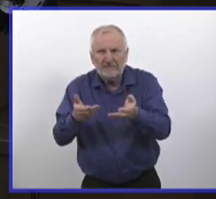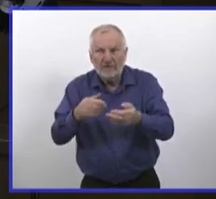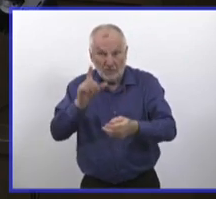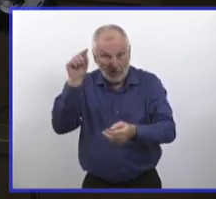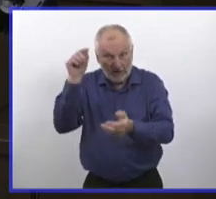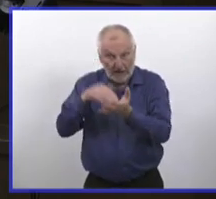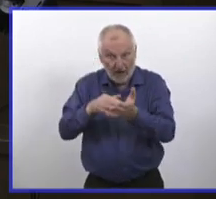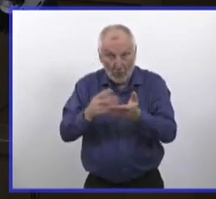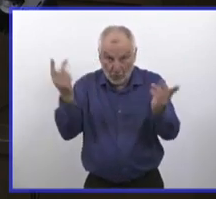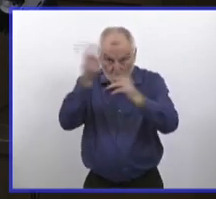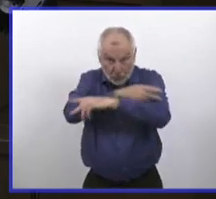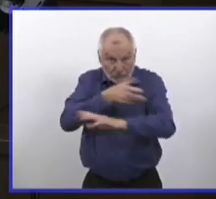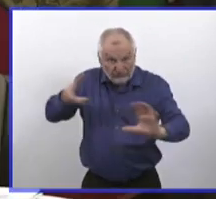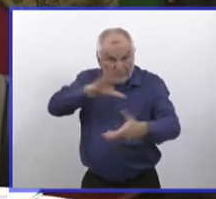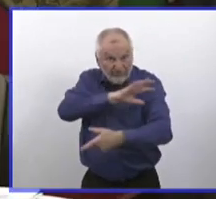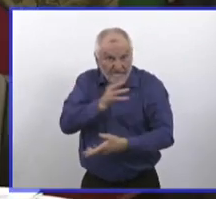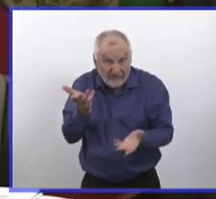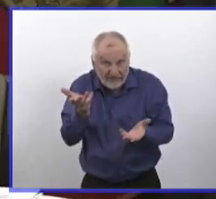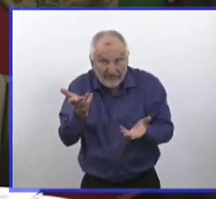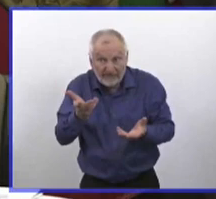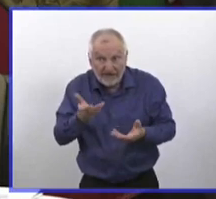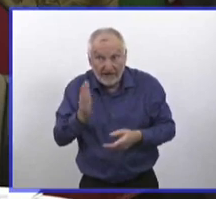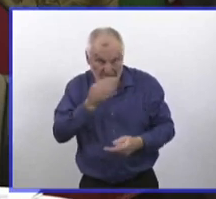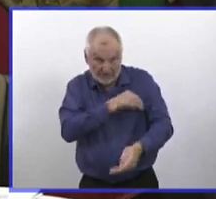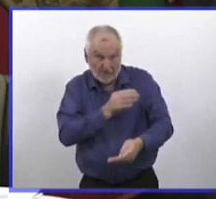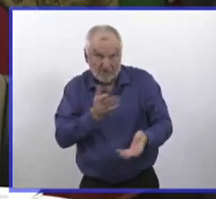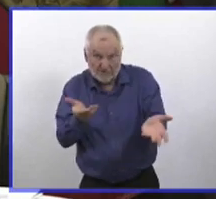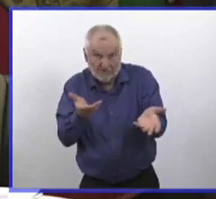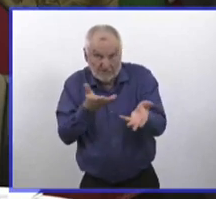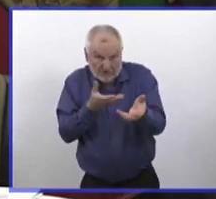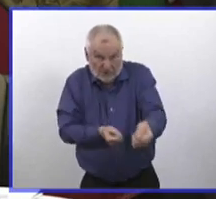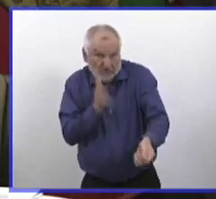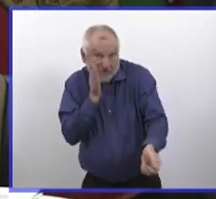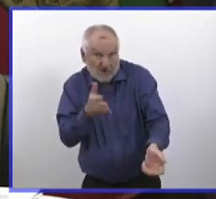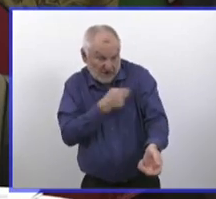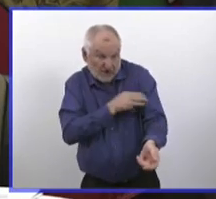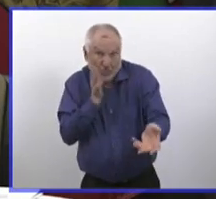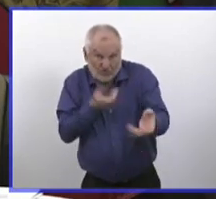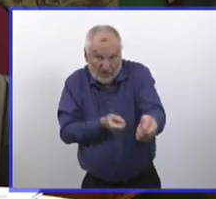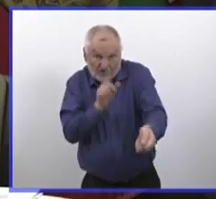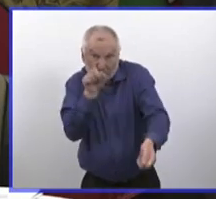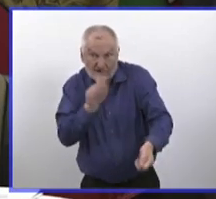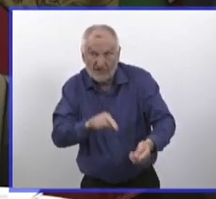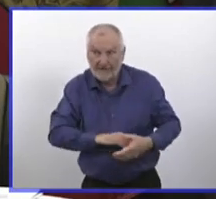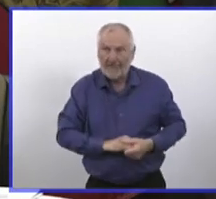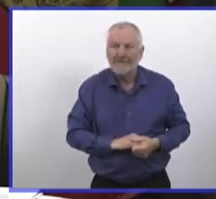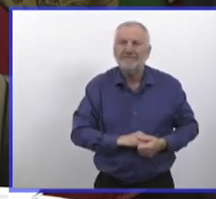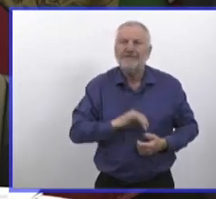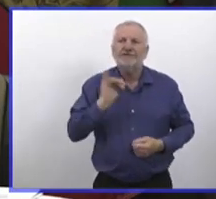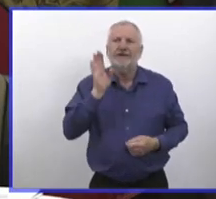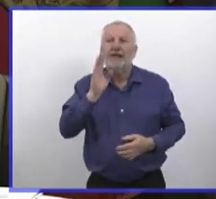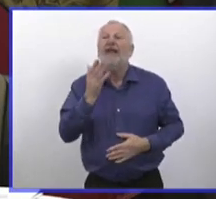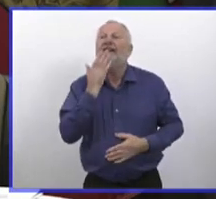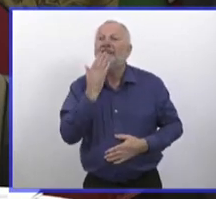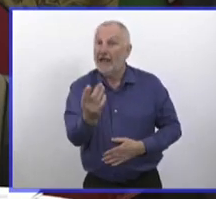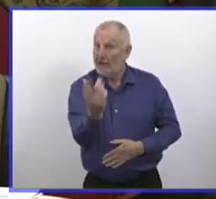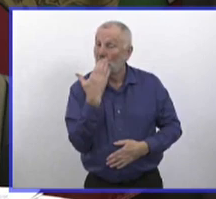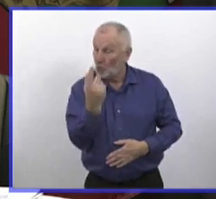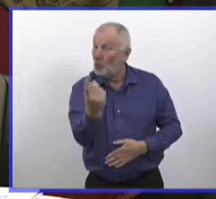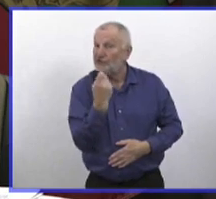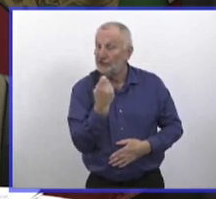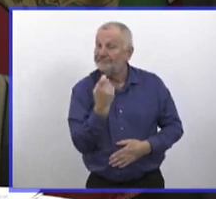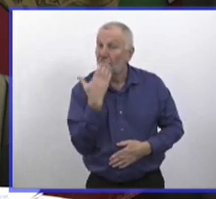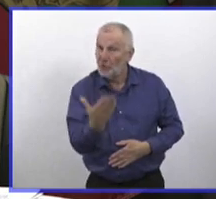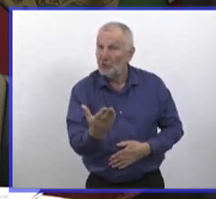arrive? Thanks for that, Bart. We've done tremendous work over the last couple of months to shore up the capacity